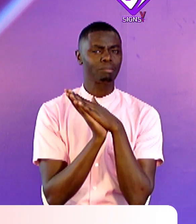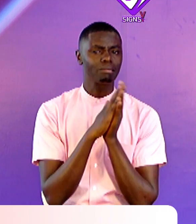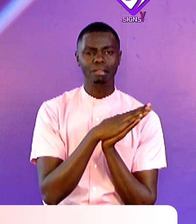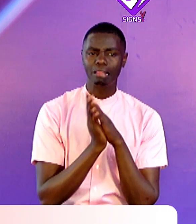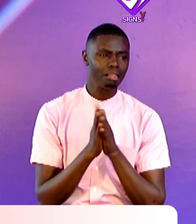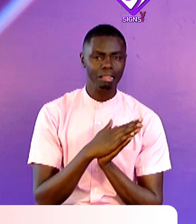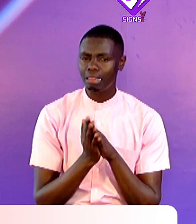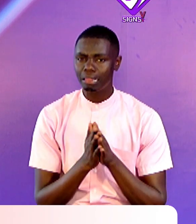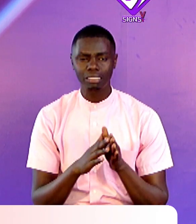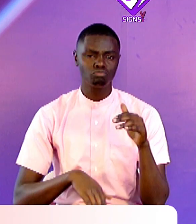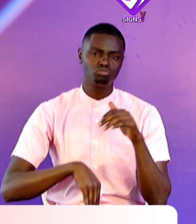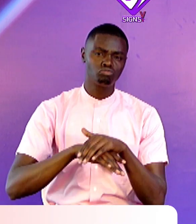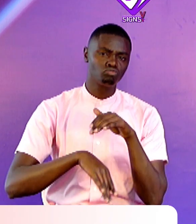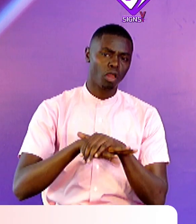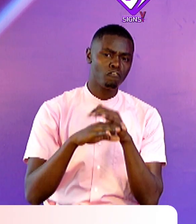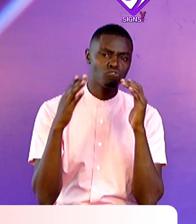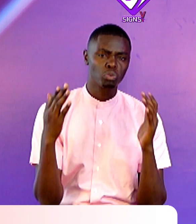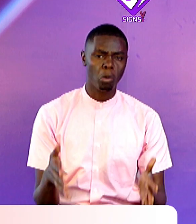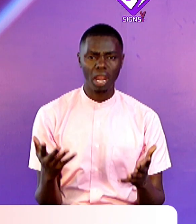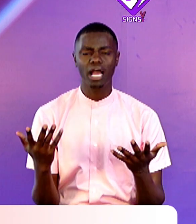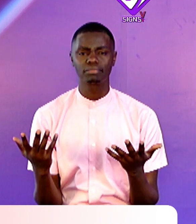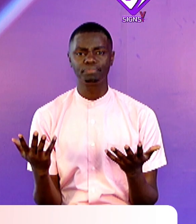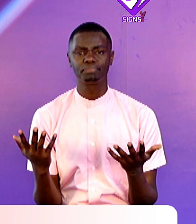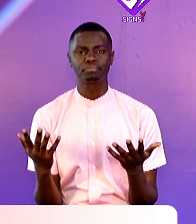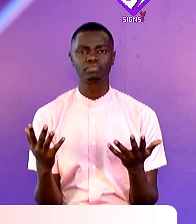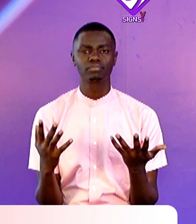our footballers,